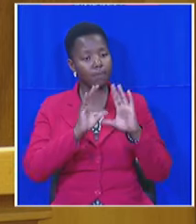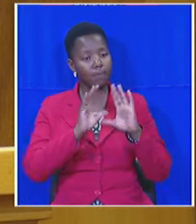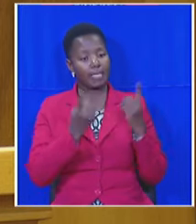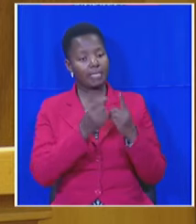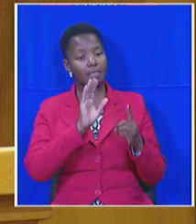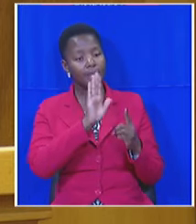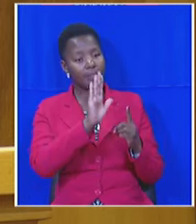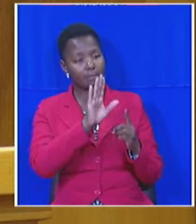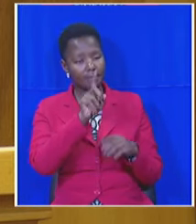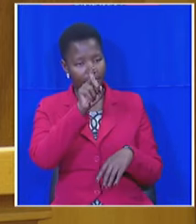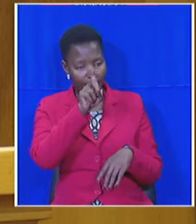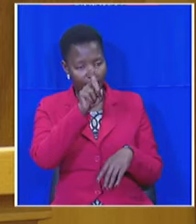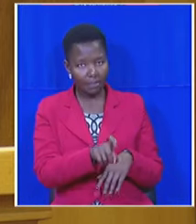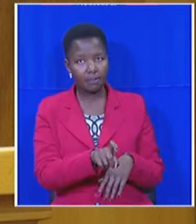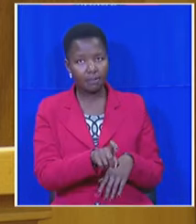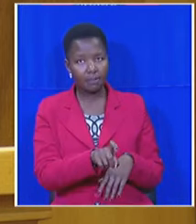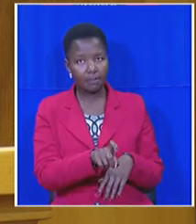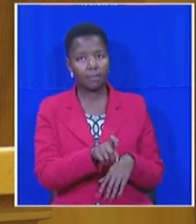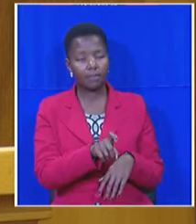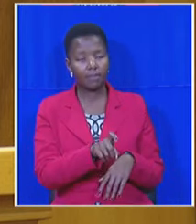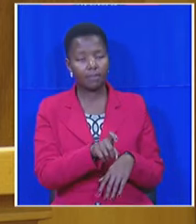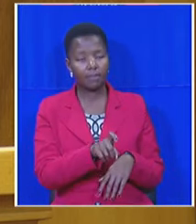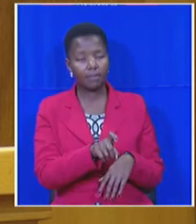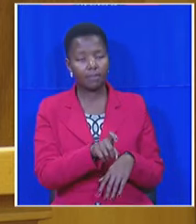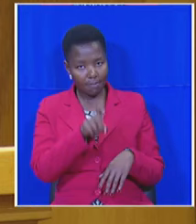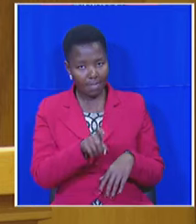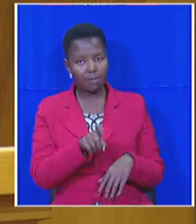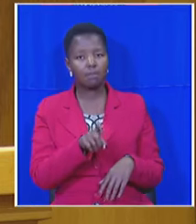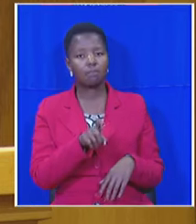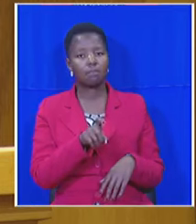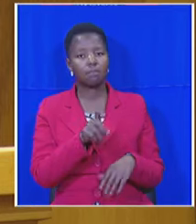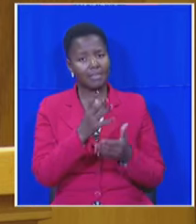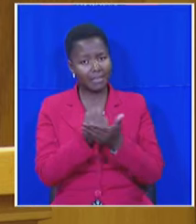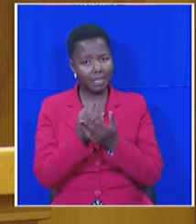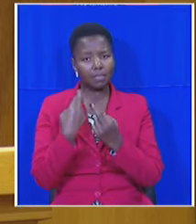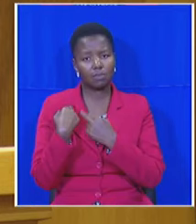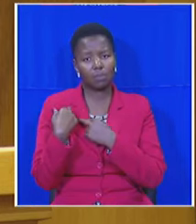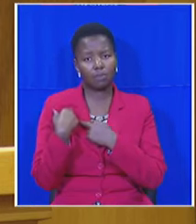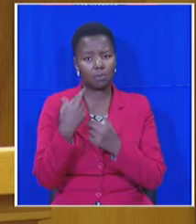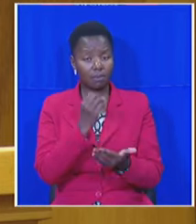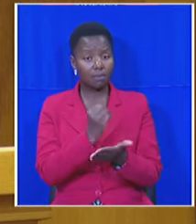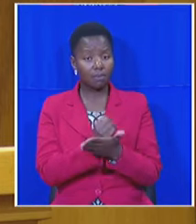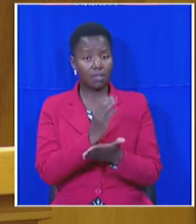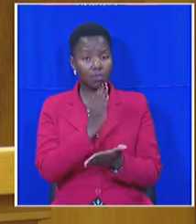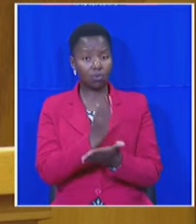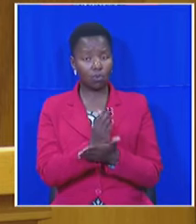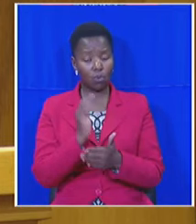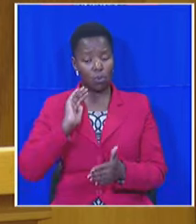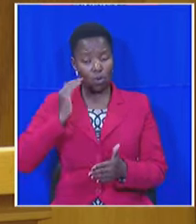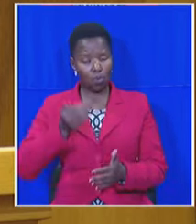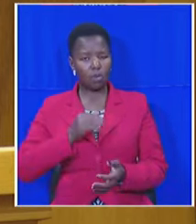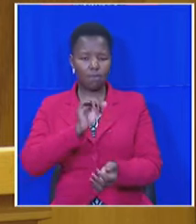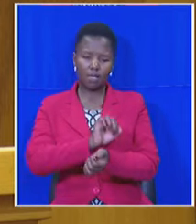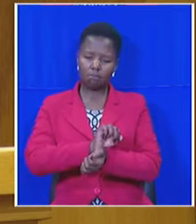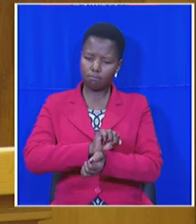to take responsibility and ensure that they accelerate the emancipation of women